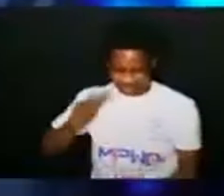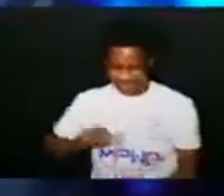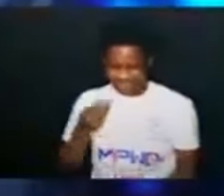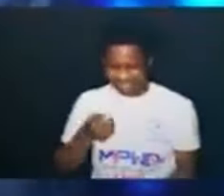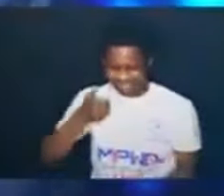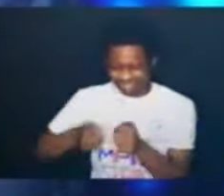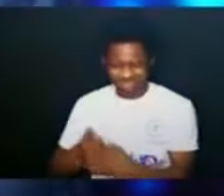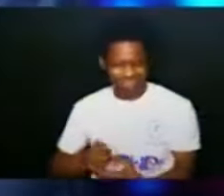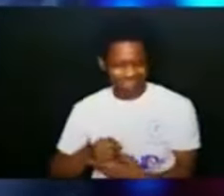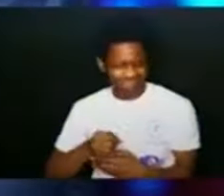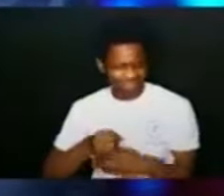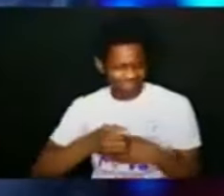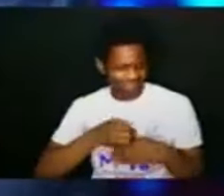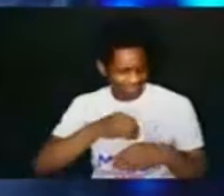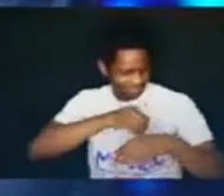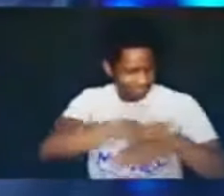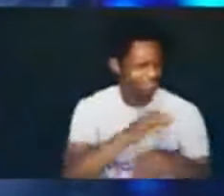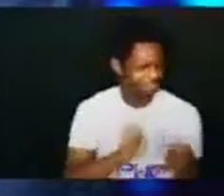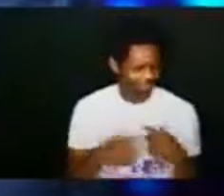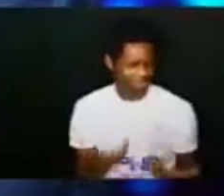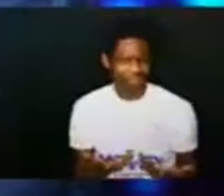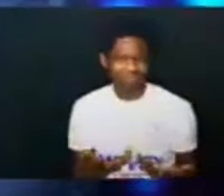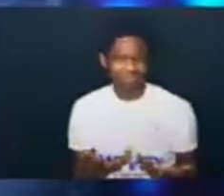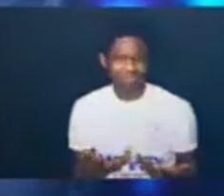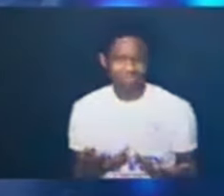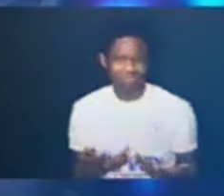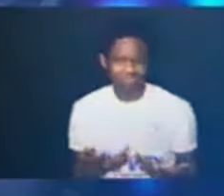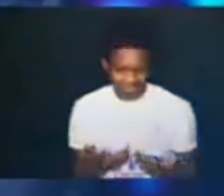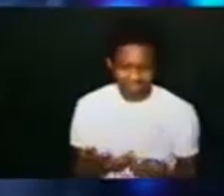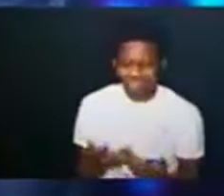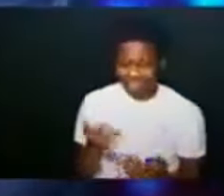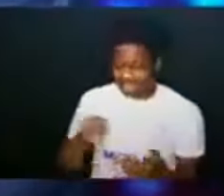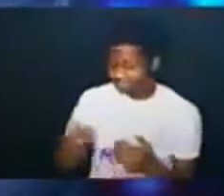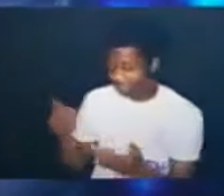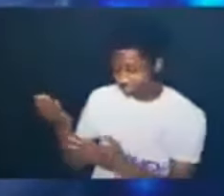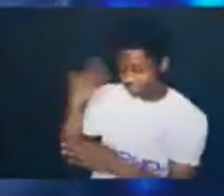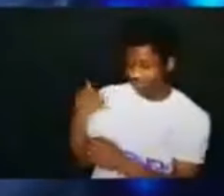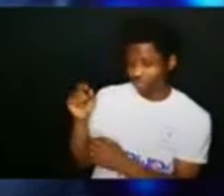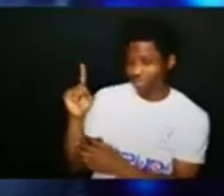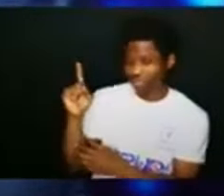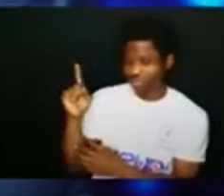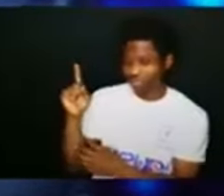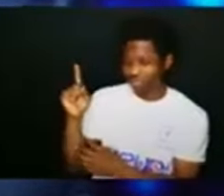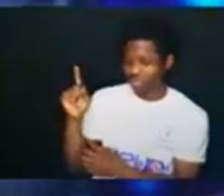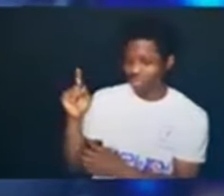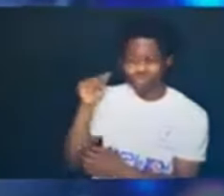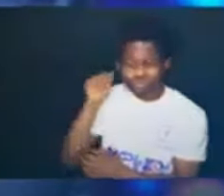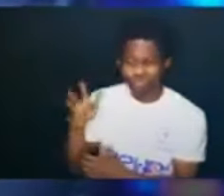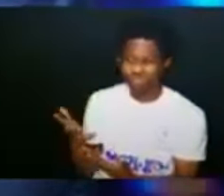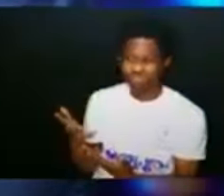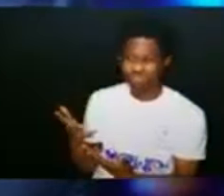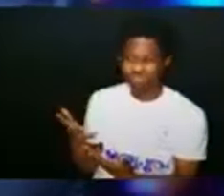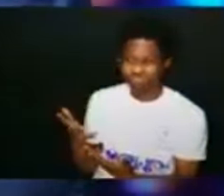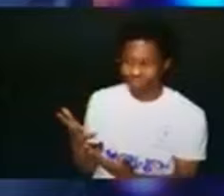lady that we had to excommunicate. Anytime that he fashioned something evil about me, she would send me a copy. And that